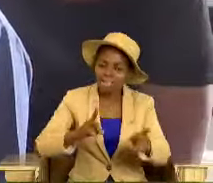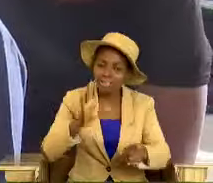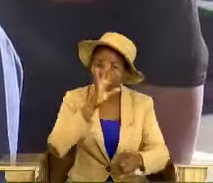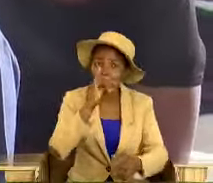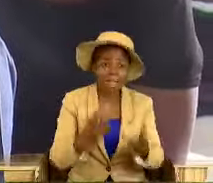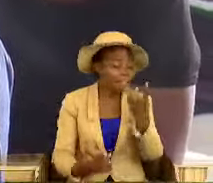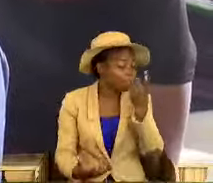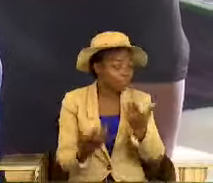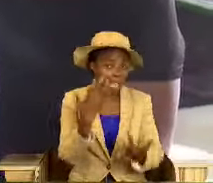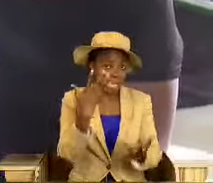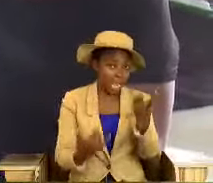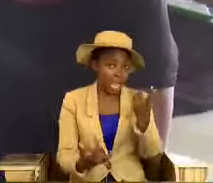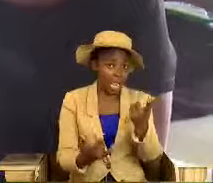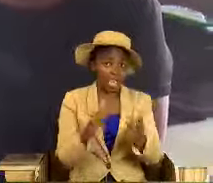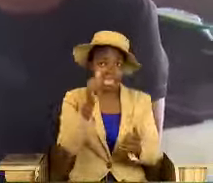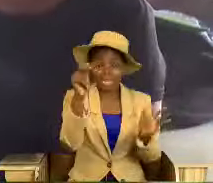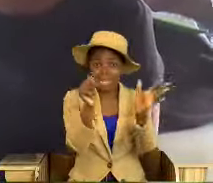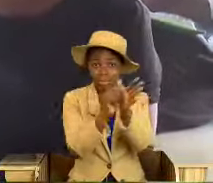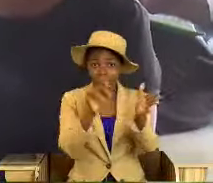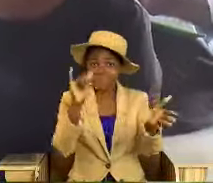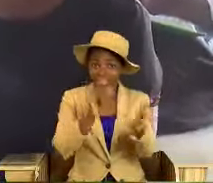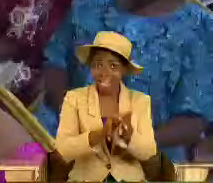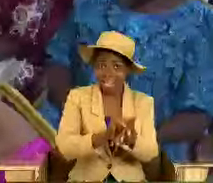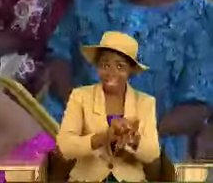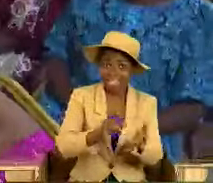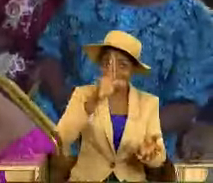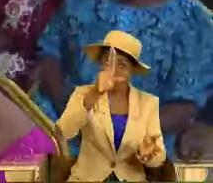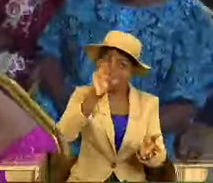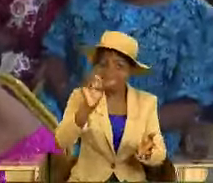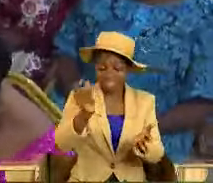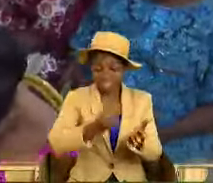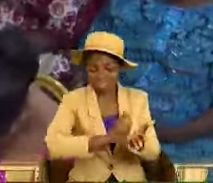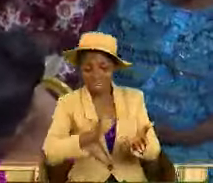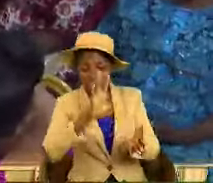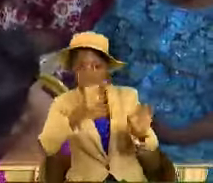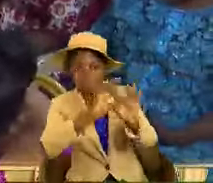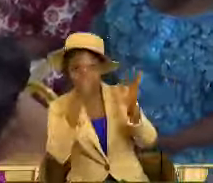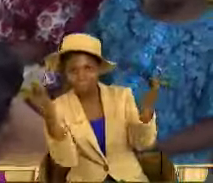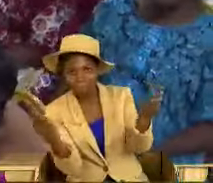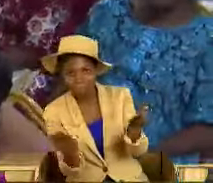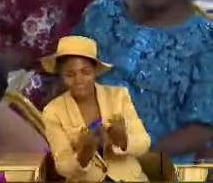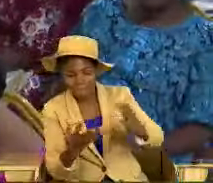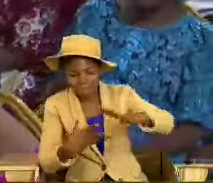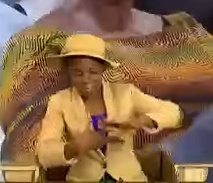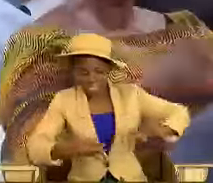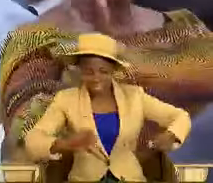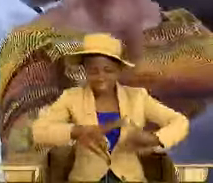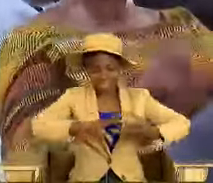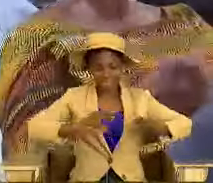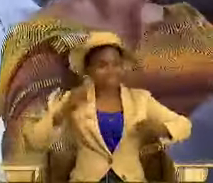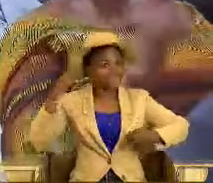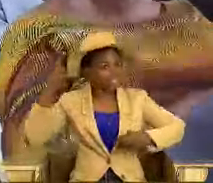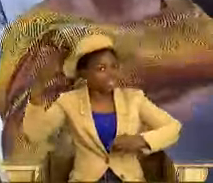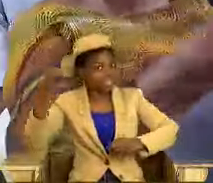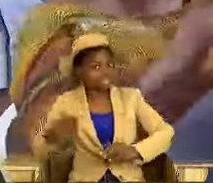your family history a testimony that makes you to come and still looks at